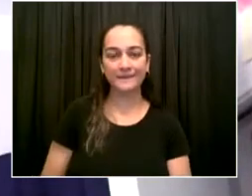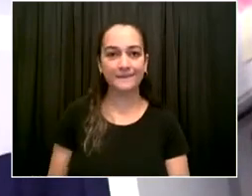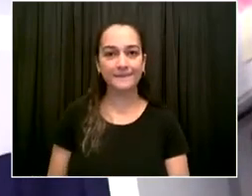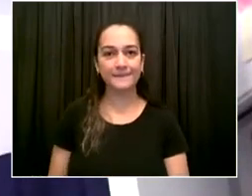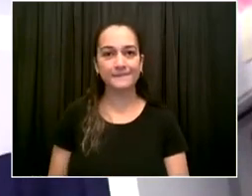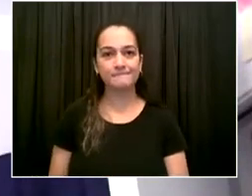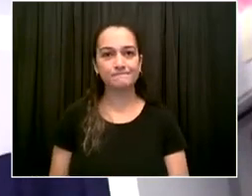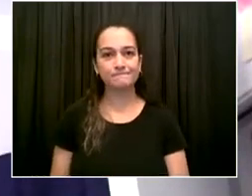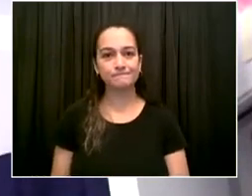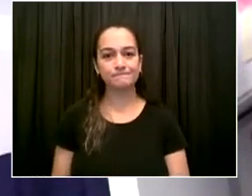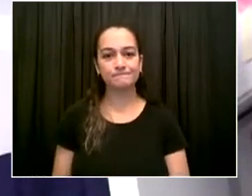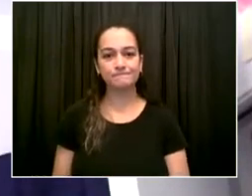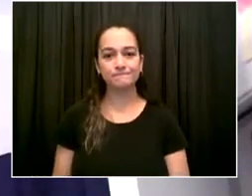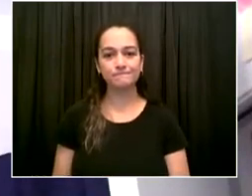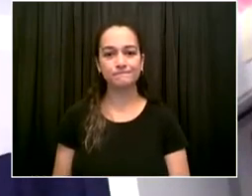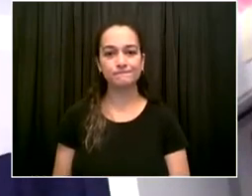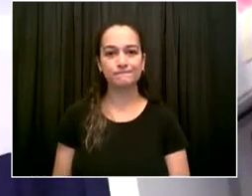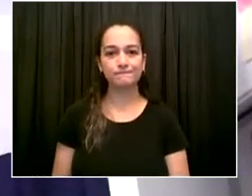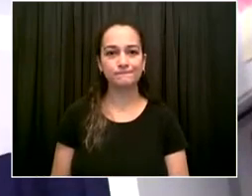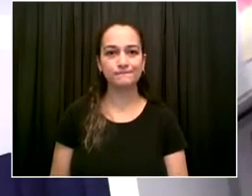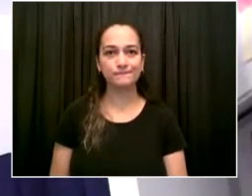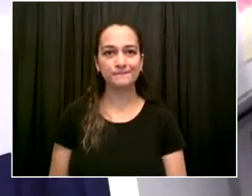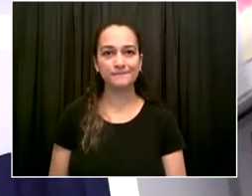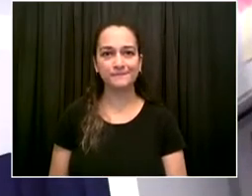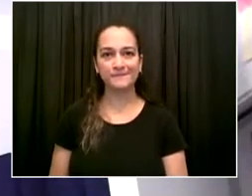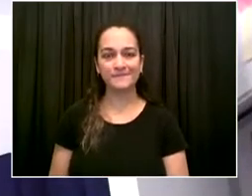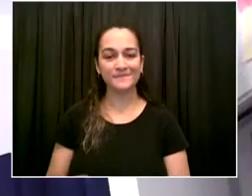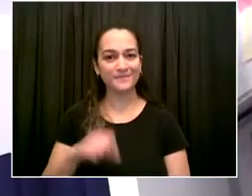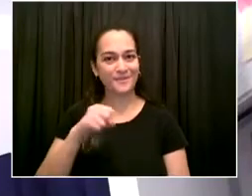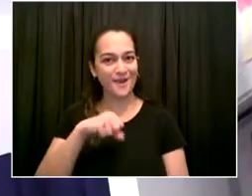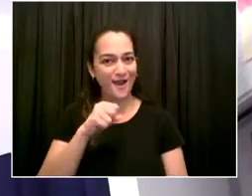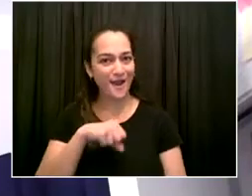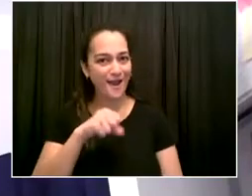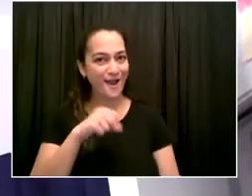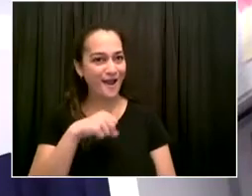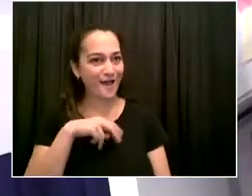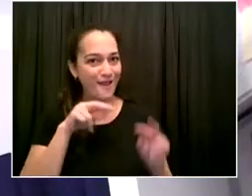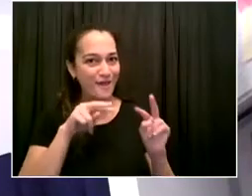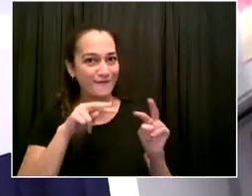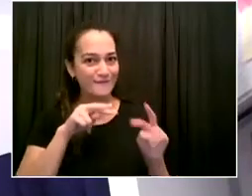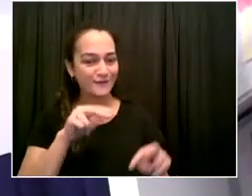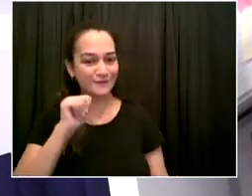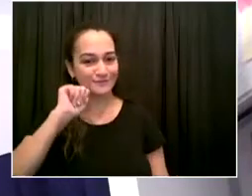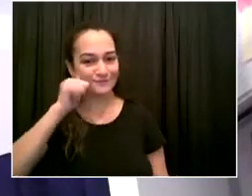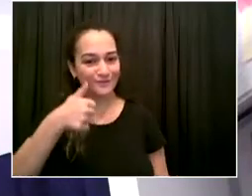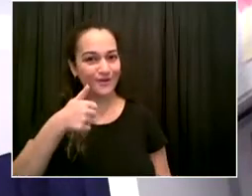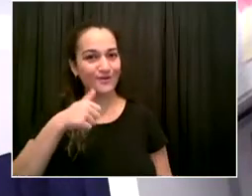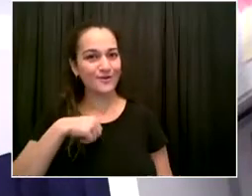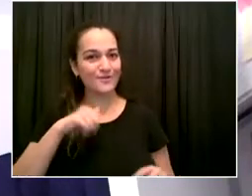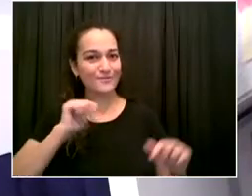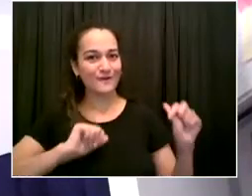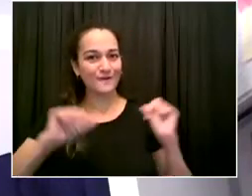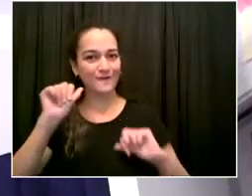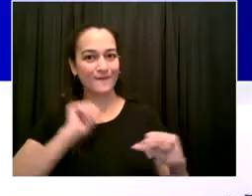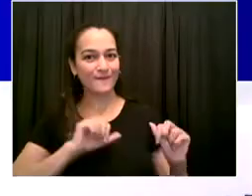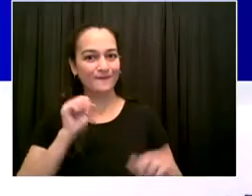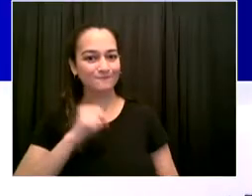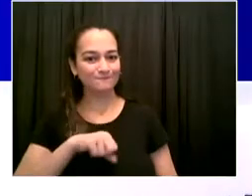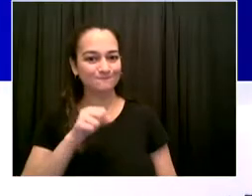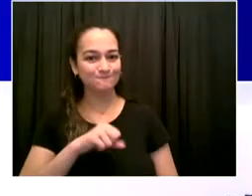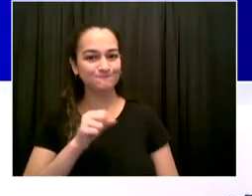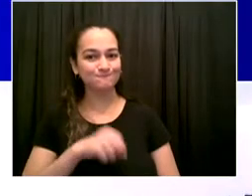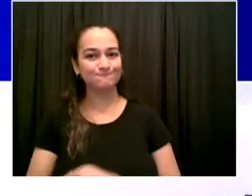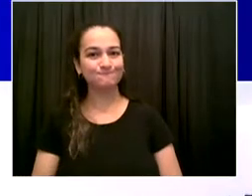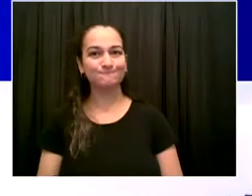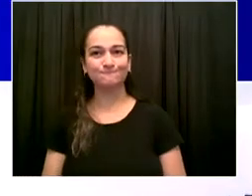I'm great. I'm looking forward to, you know, putting on a great show tomorrow. Well,